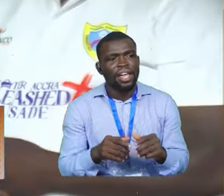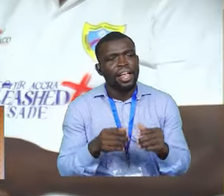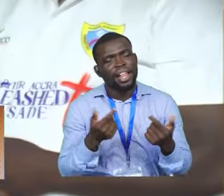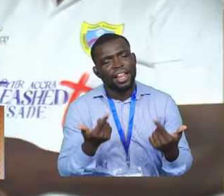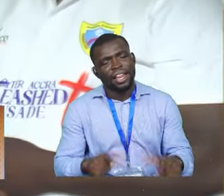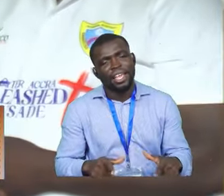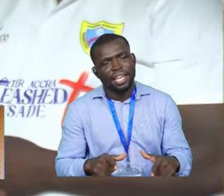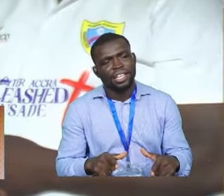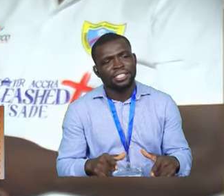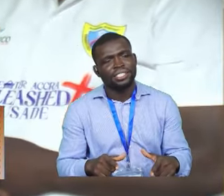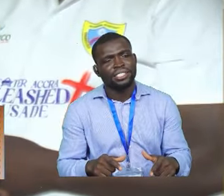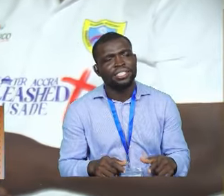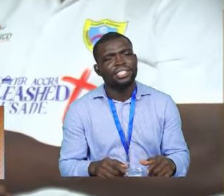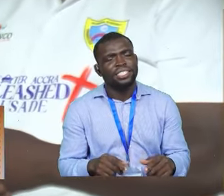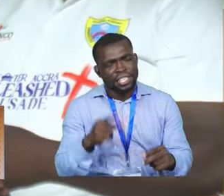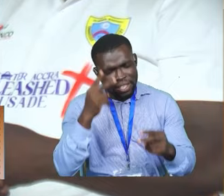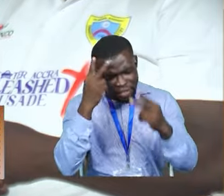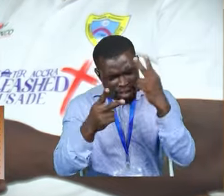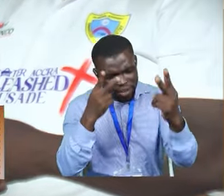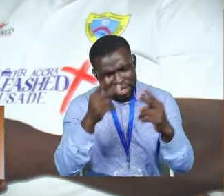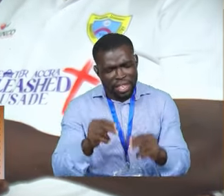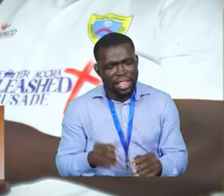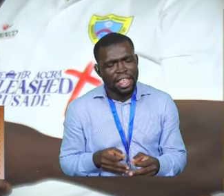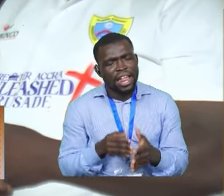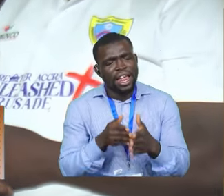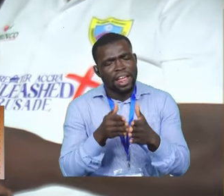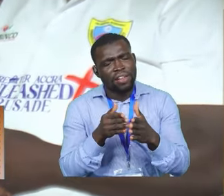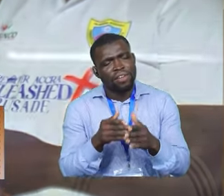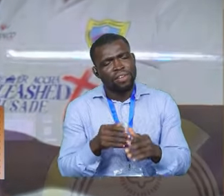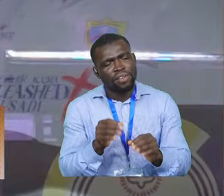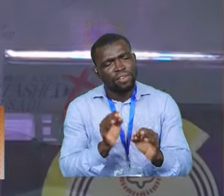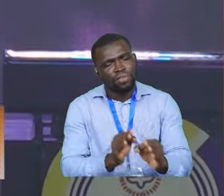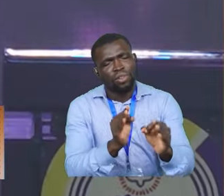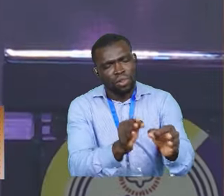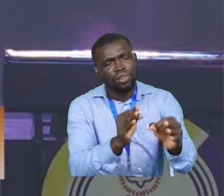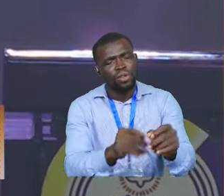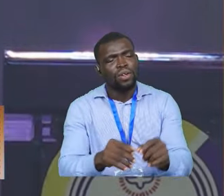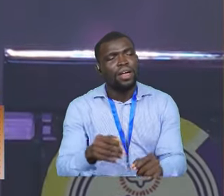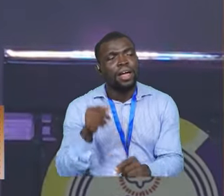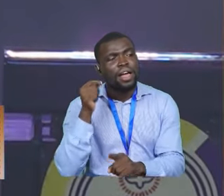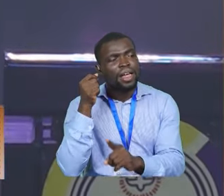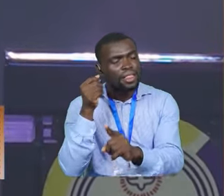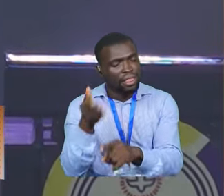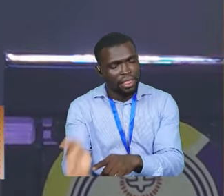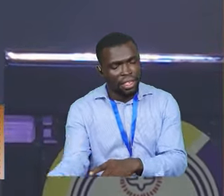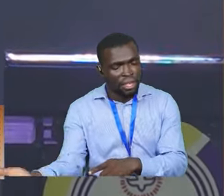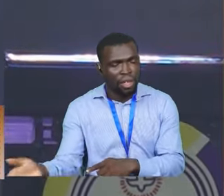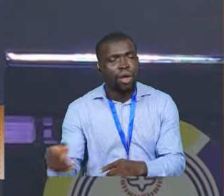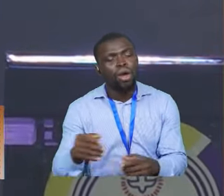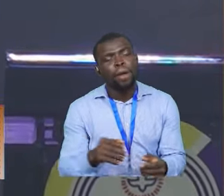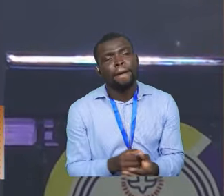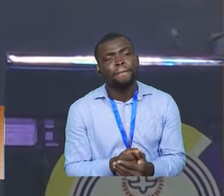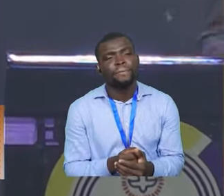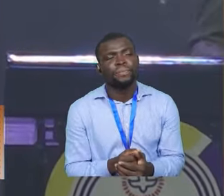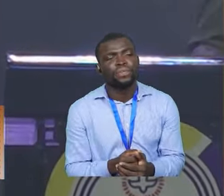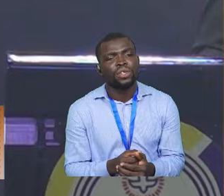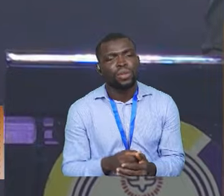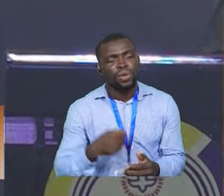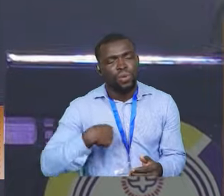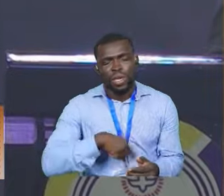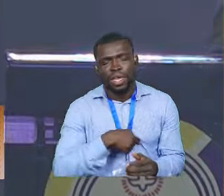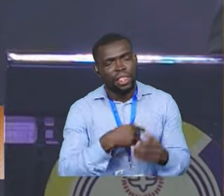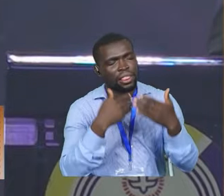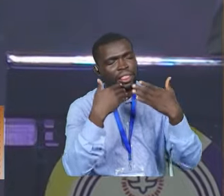womachi. Yada wase. Se de e dia chireno. Yena masoni ebe